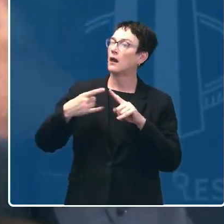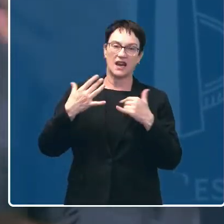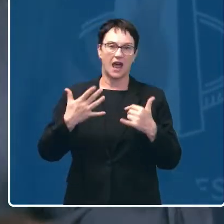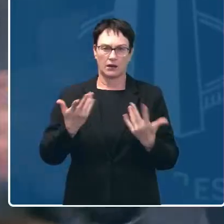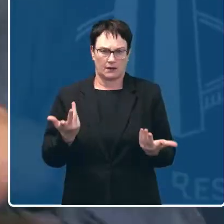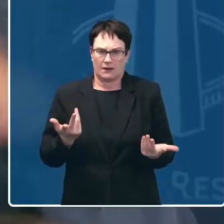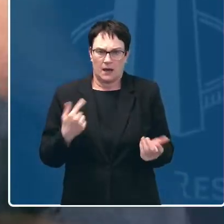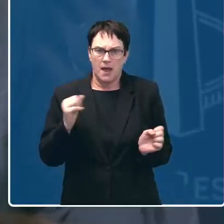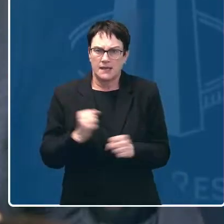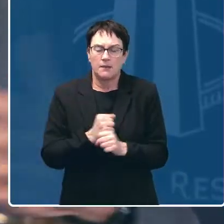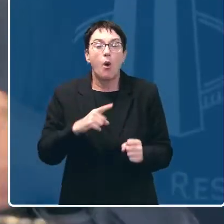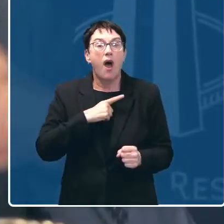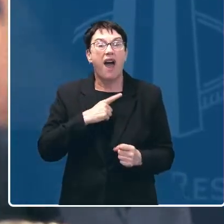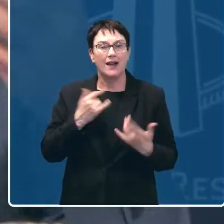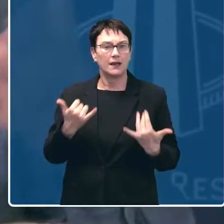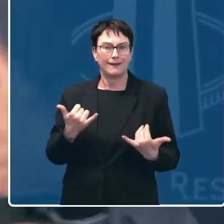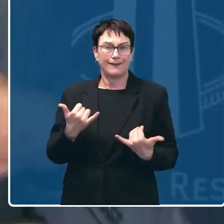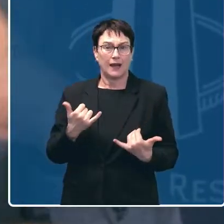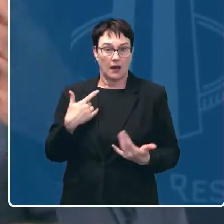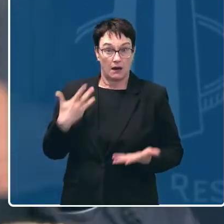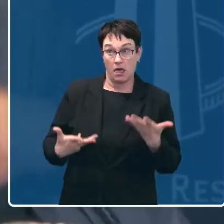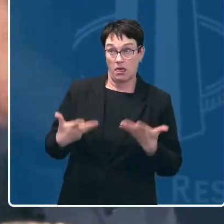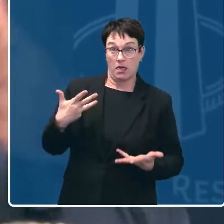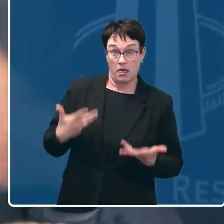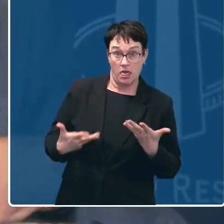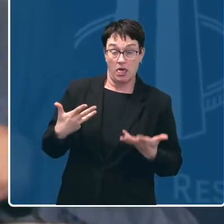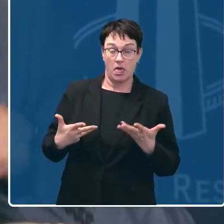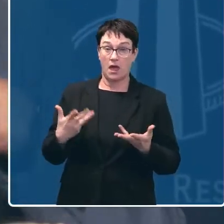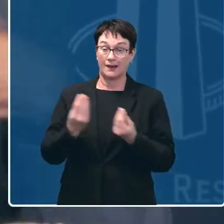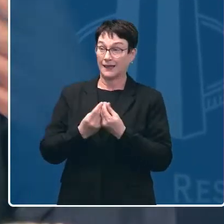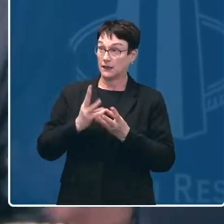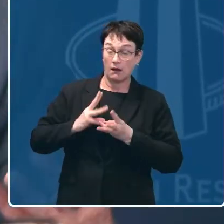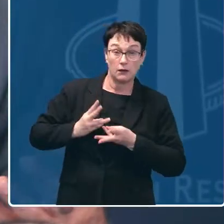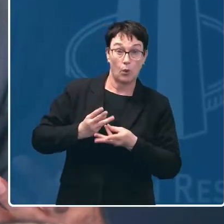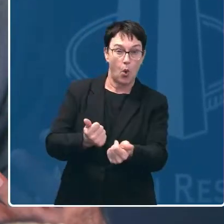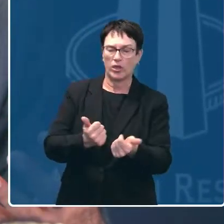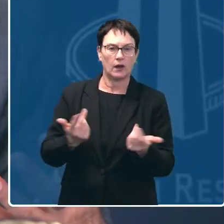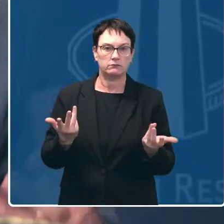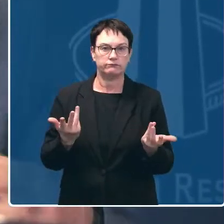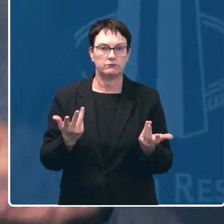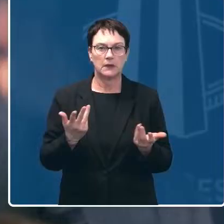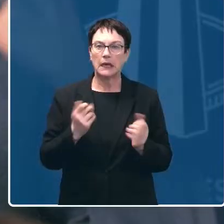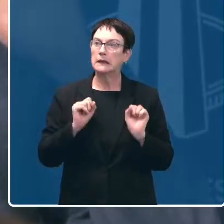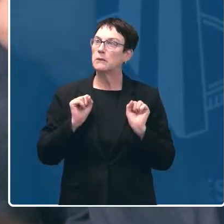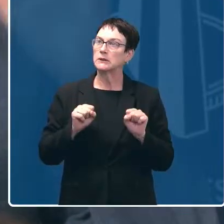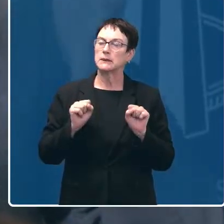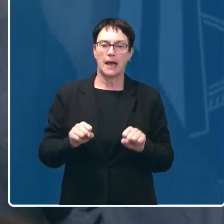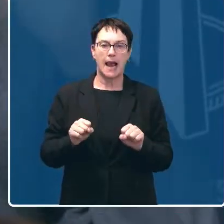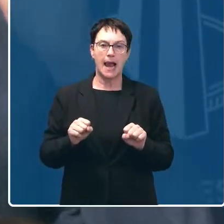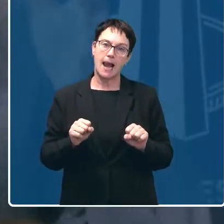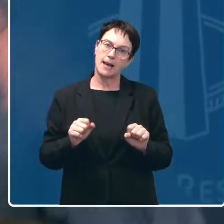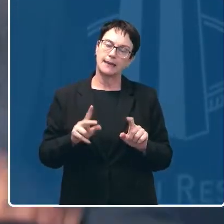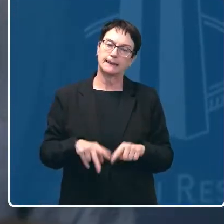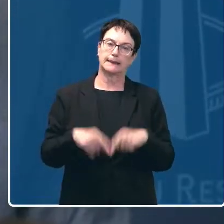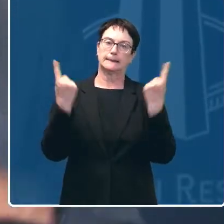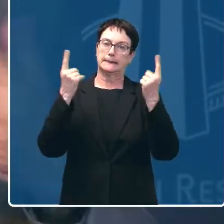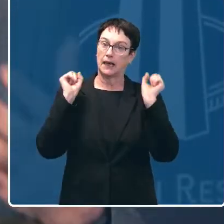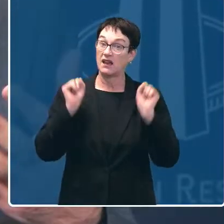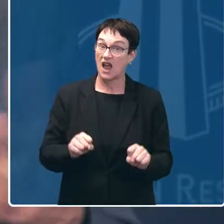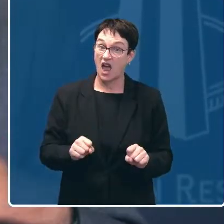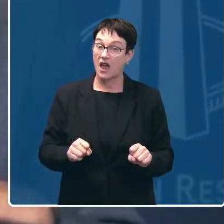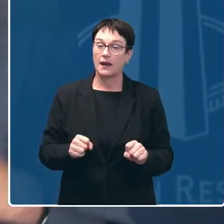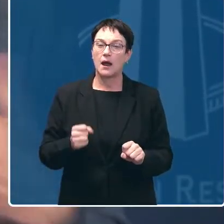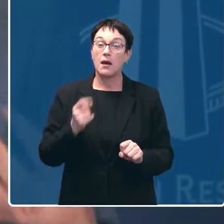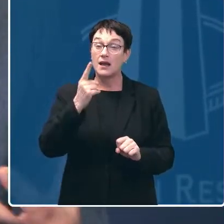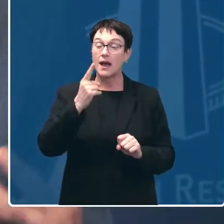the nature of things moving very, very fluidly. It could be very different if you're in a more kind of stable